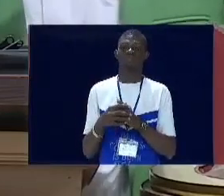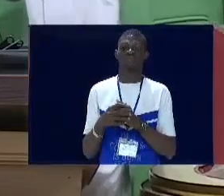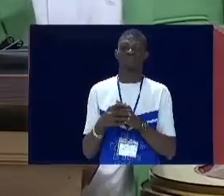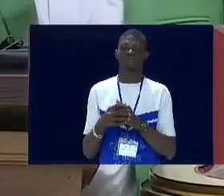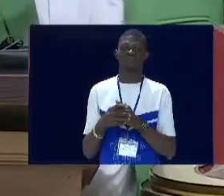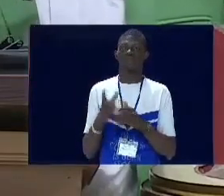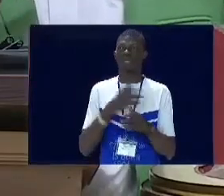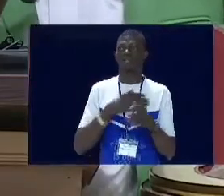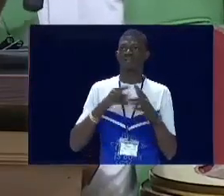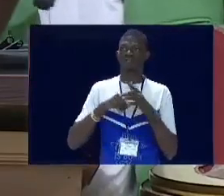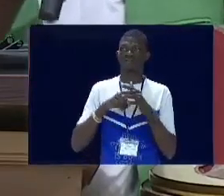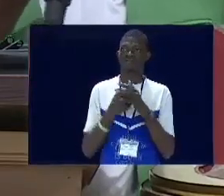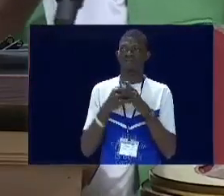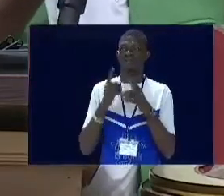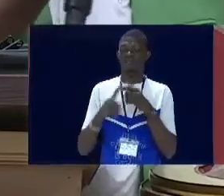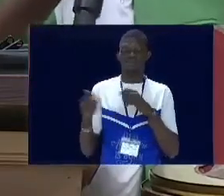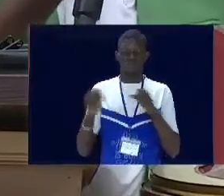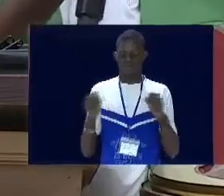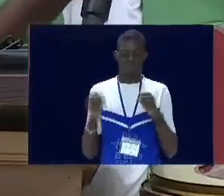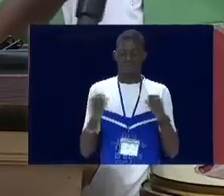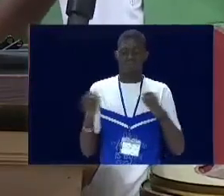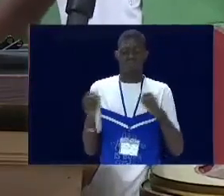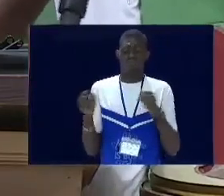and began to shake him.